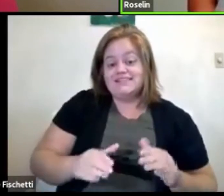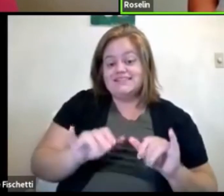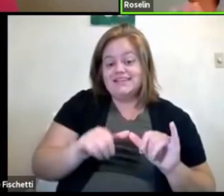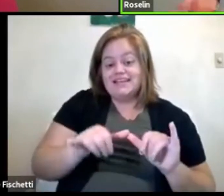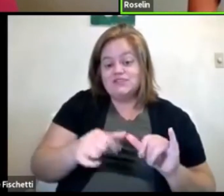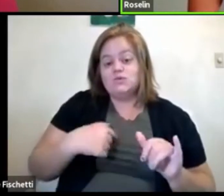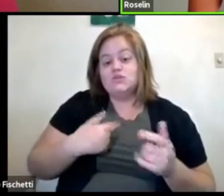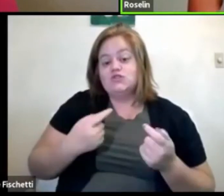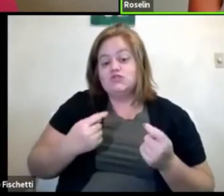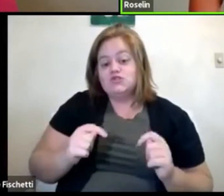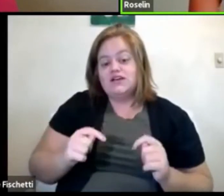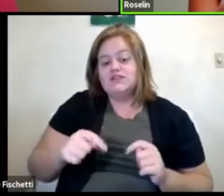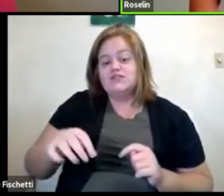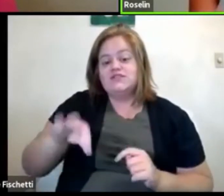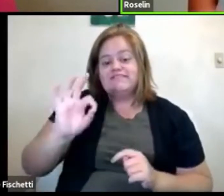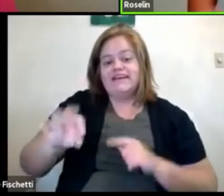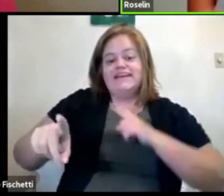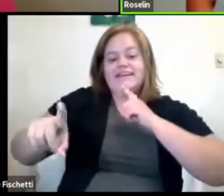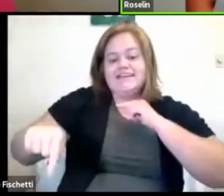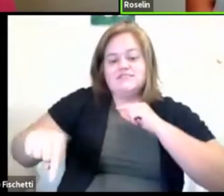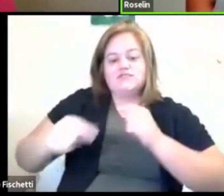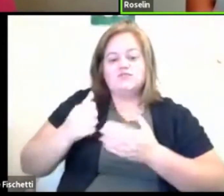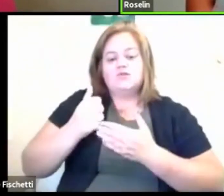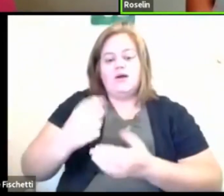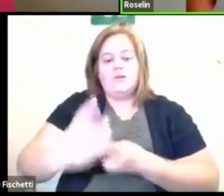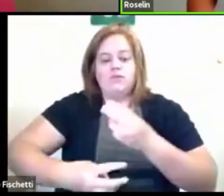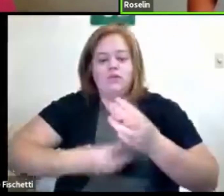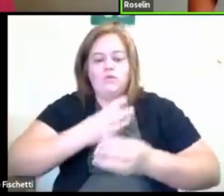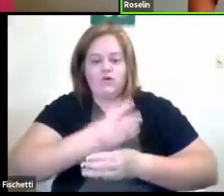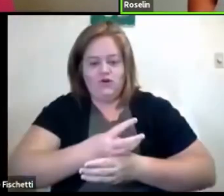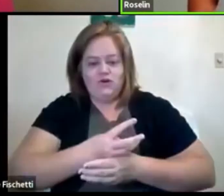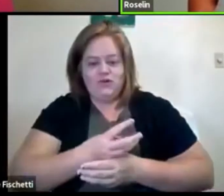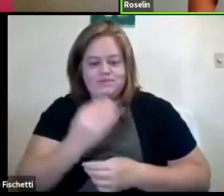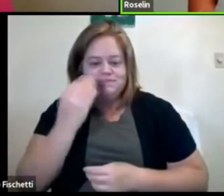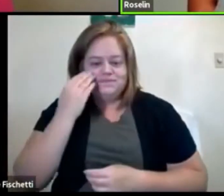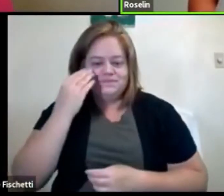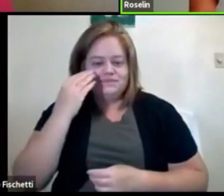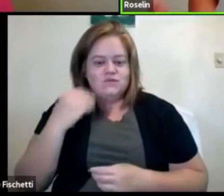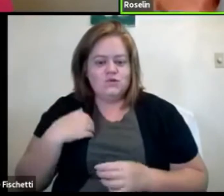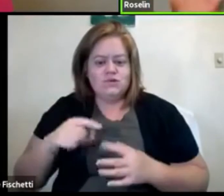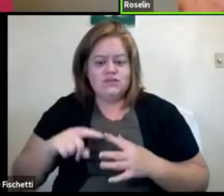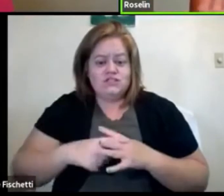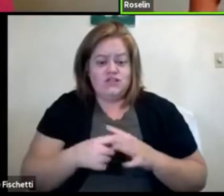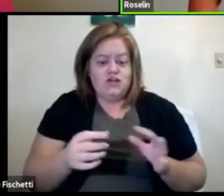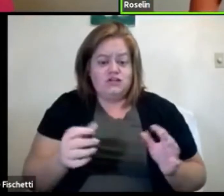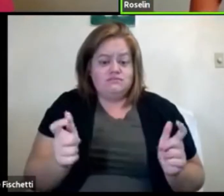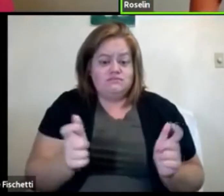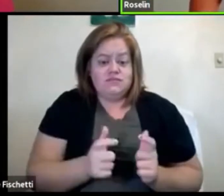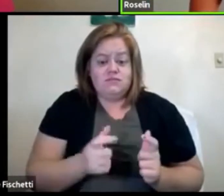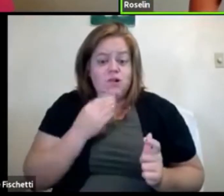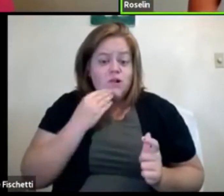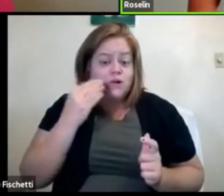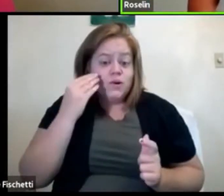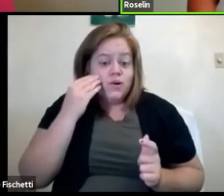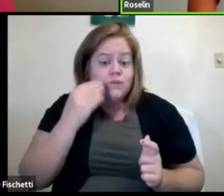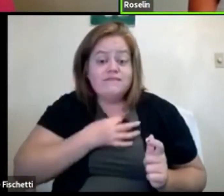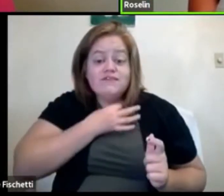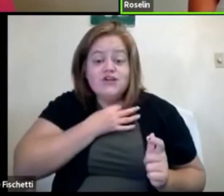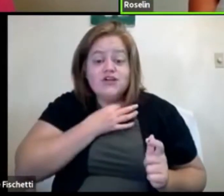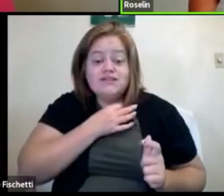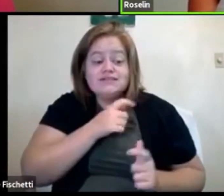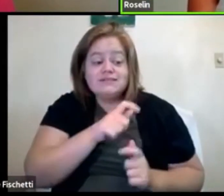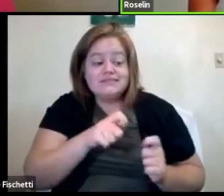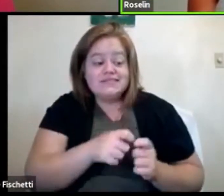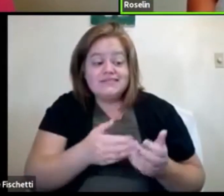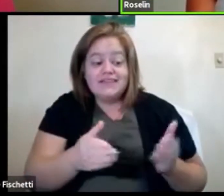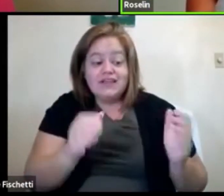find answers to questions. So you can start something small at home. If you're curious about something, like it could be